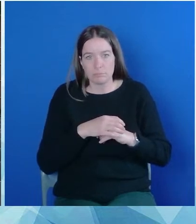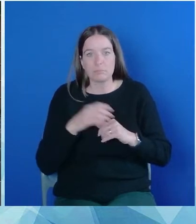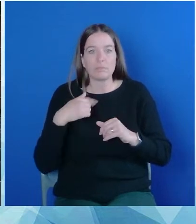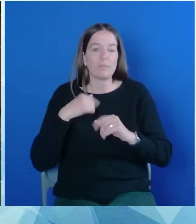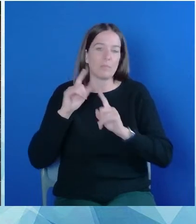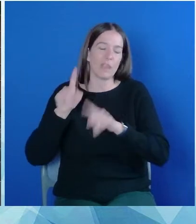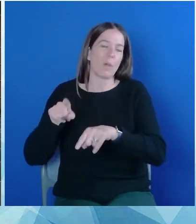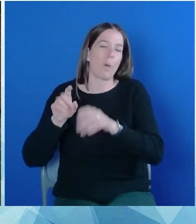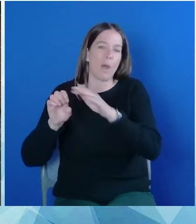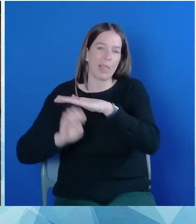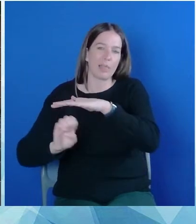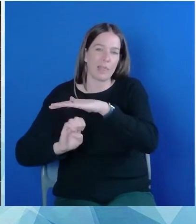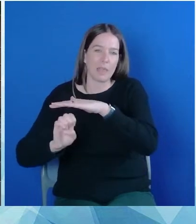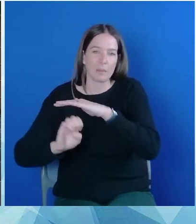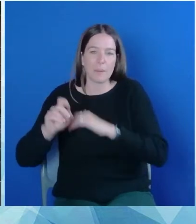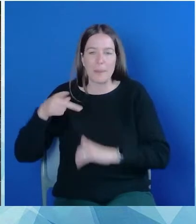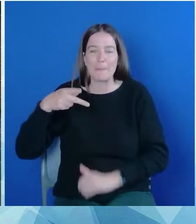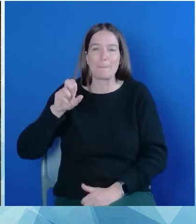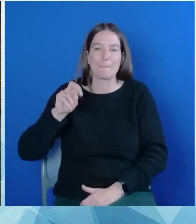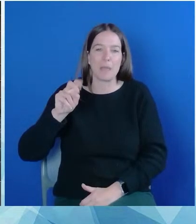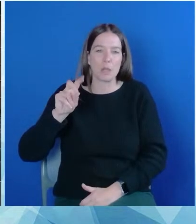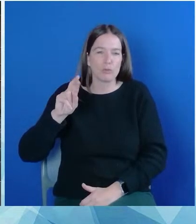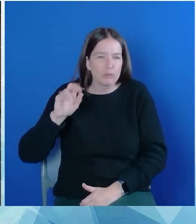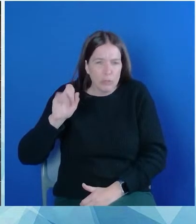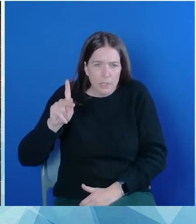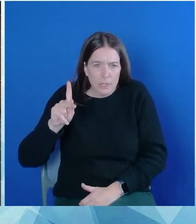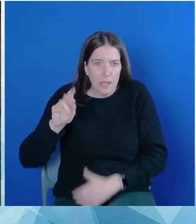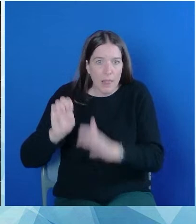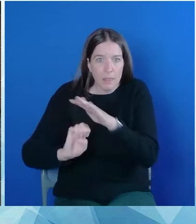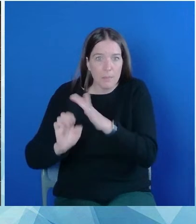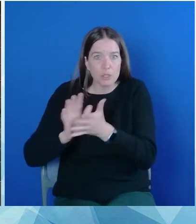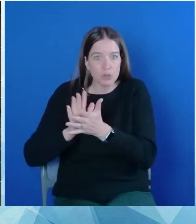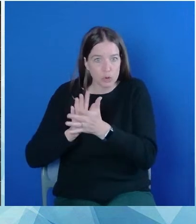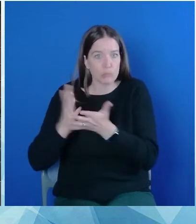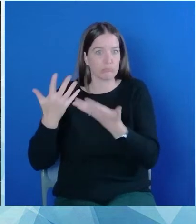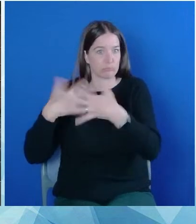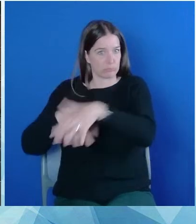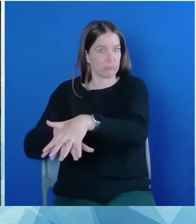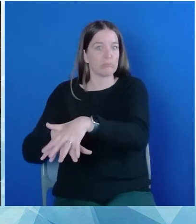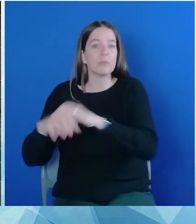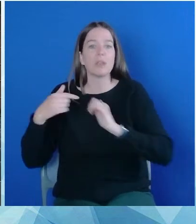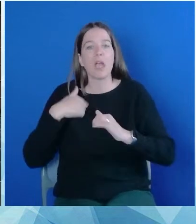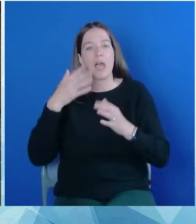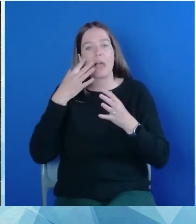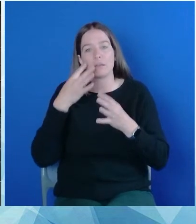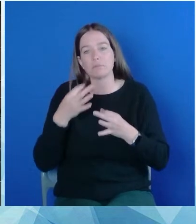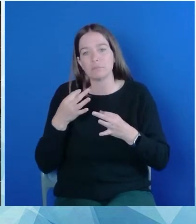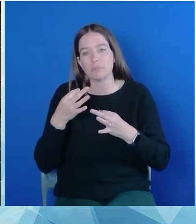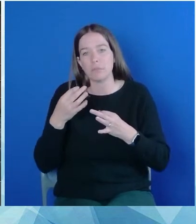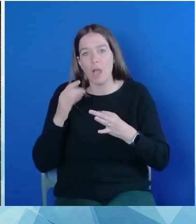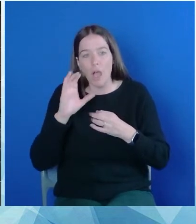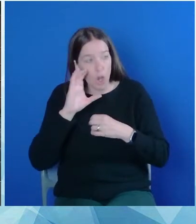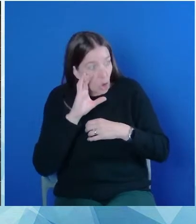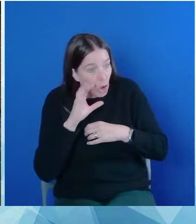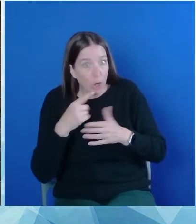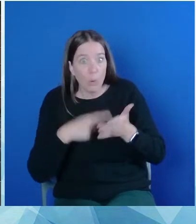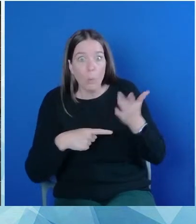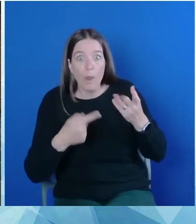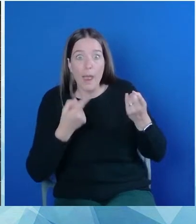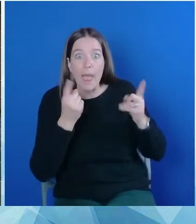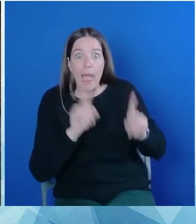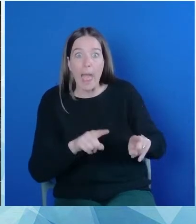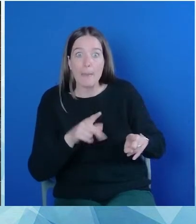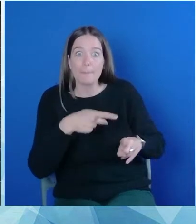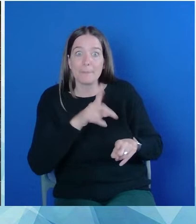I go to a Pembroke Elementary School now, and it's a mainstream school, but I decided to do that, and then I heard what happened